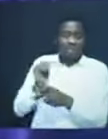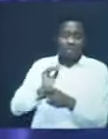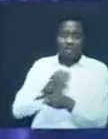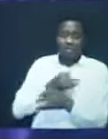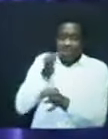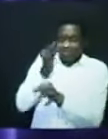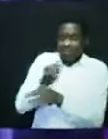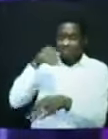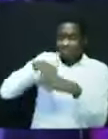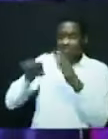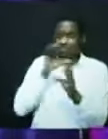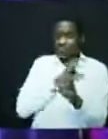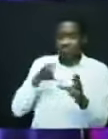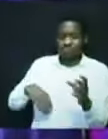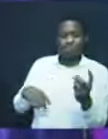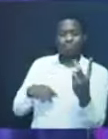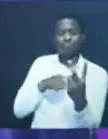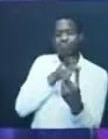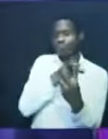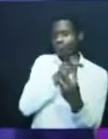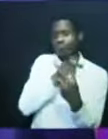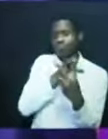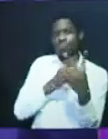Said God